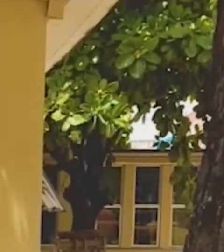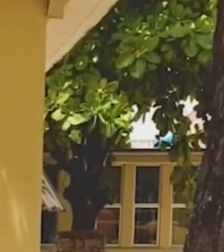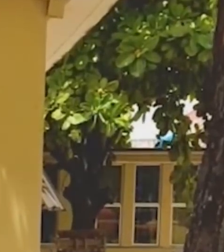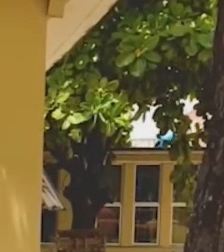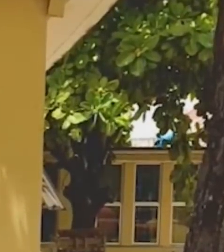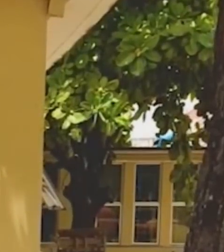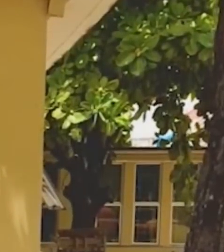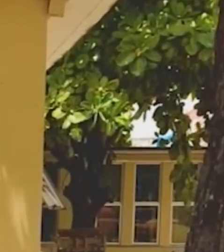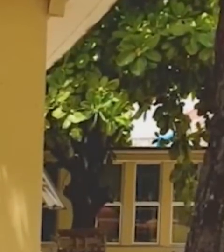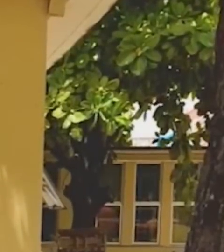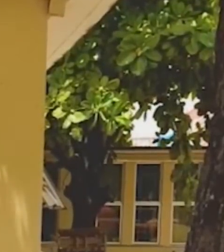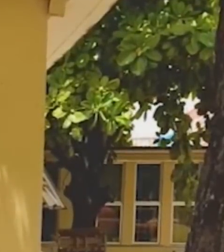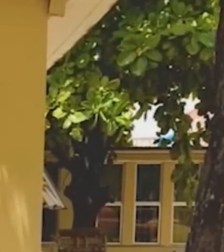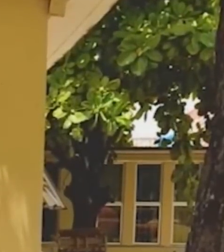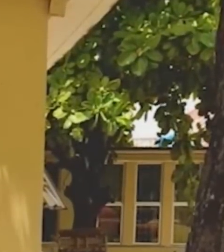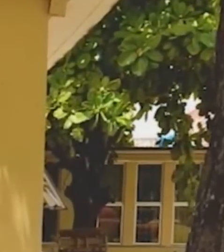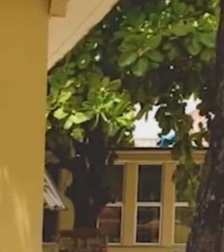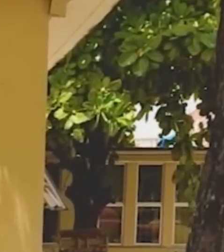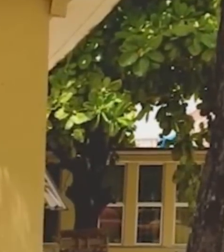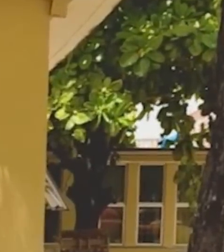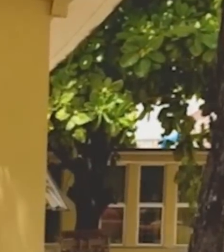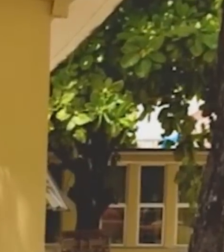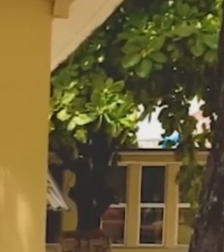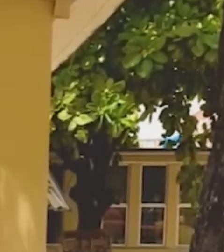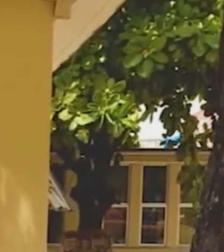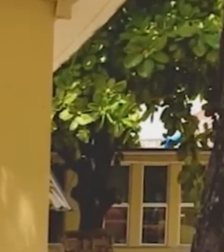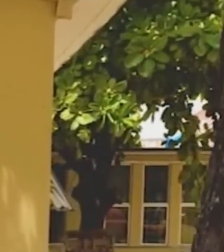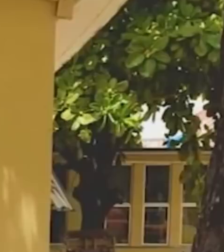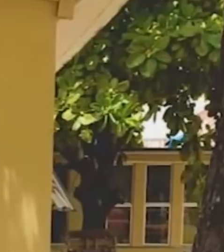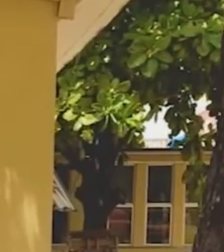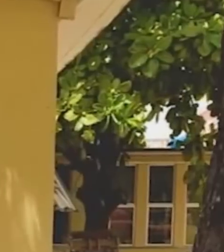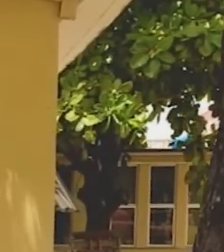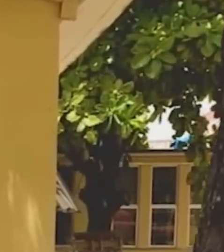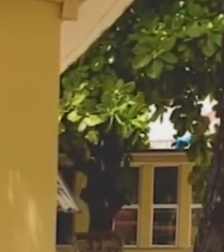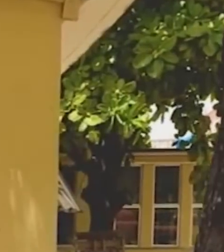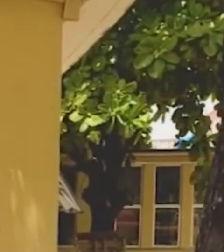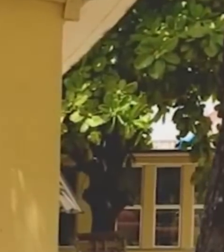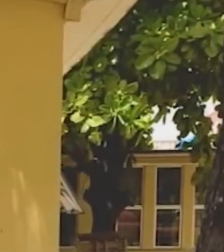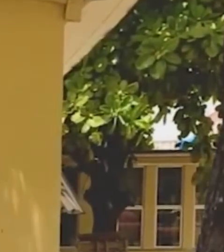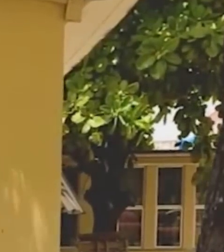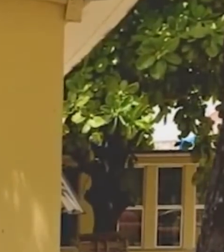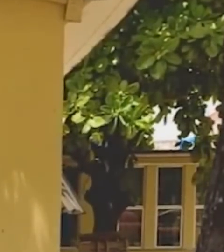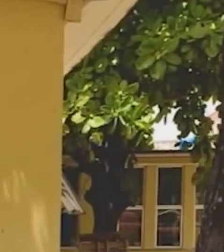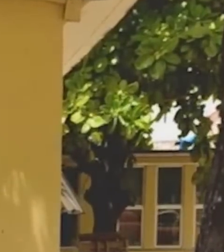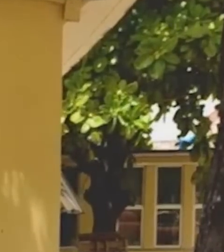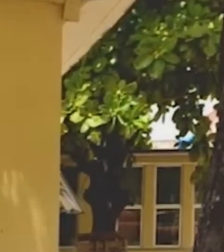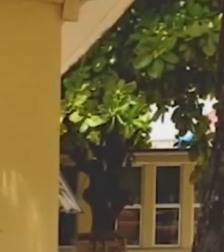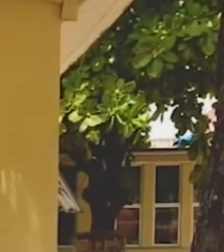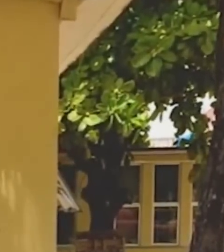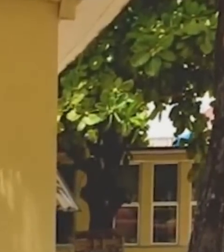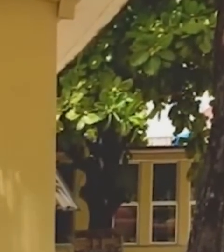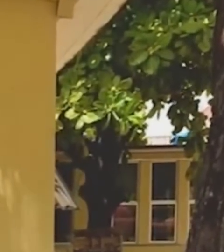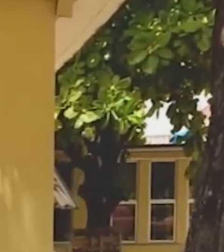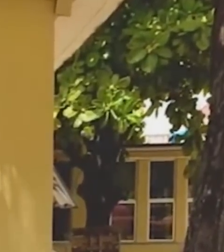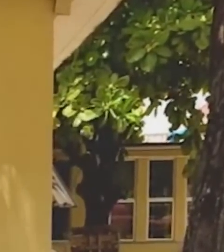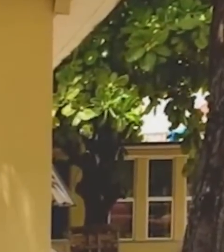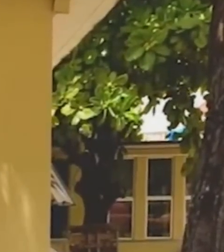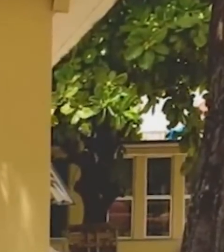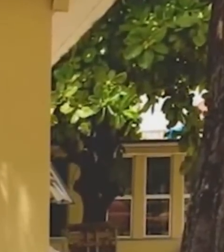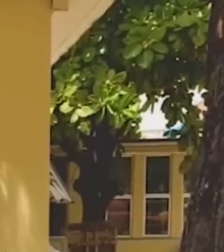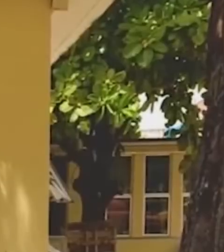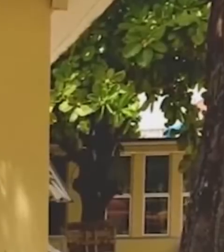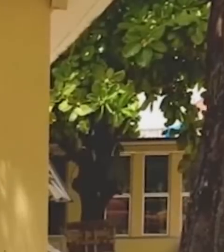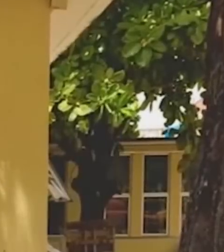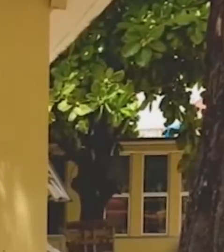and the isolation process here is not as quick as when we're seeing regular